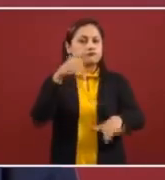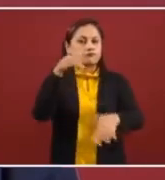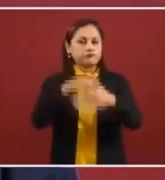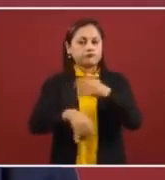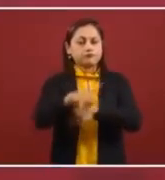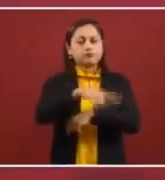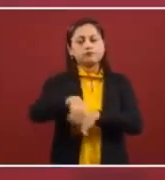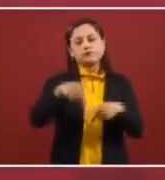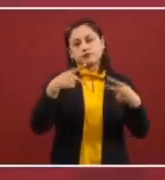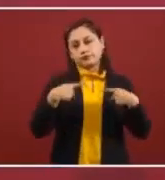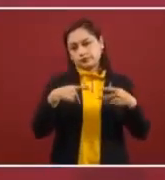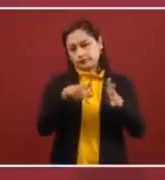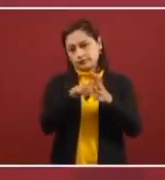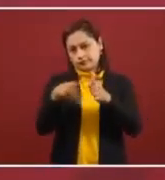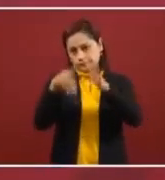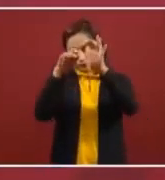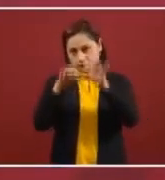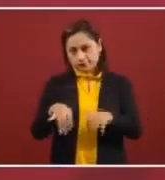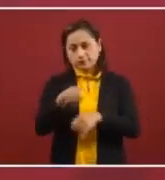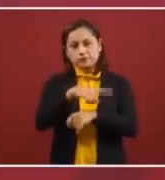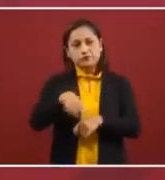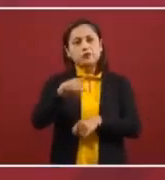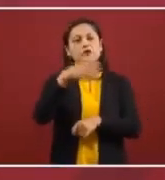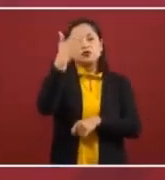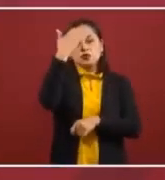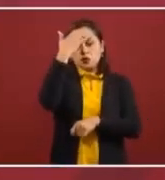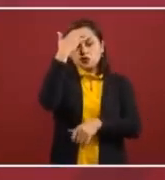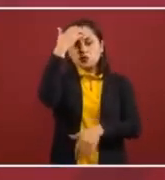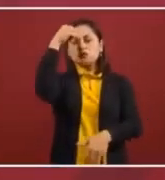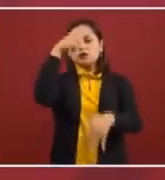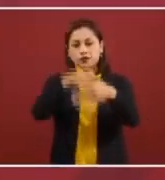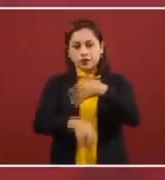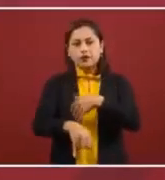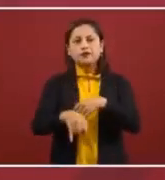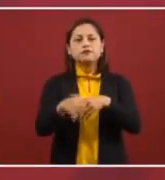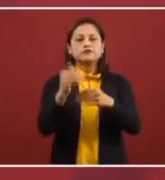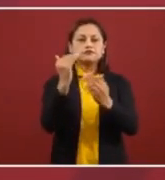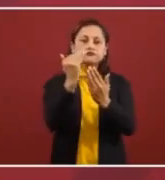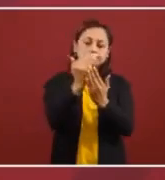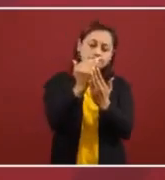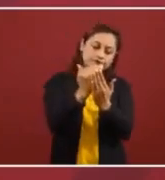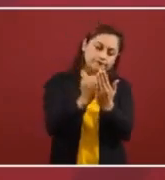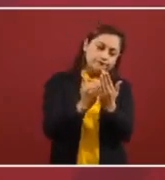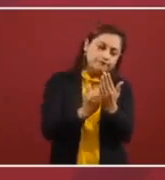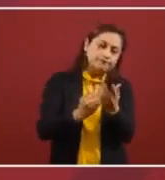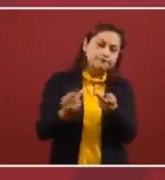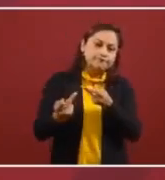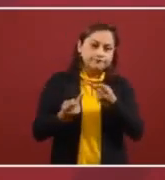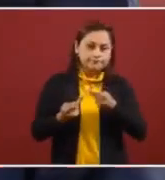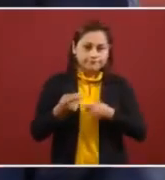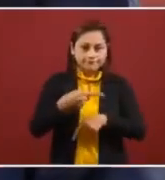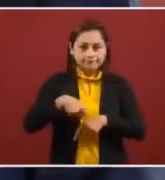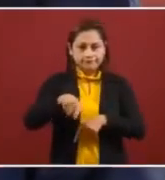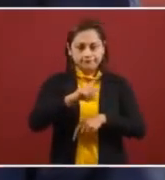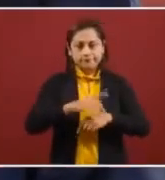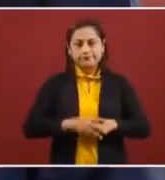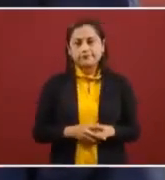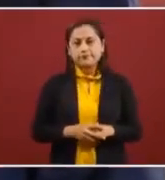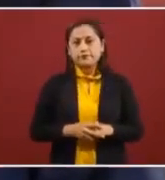for the information and media, so that you will know the details of this plan.